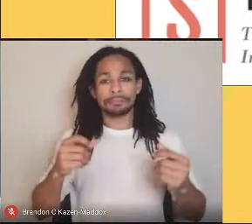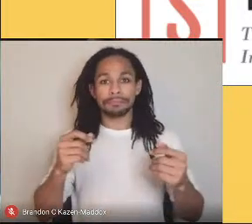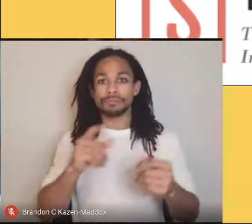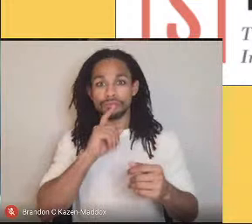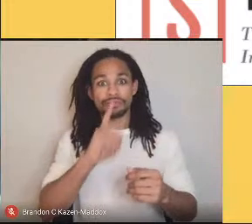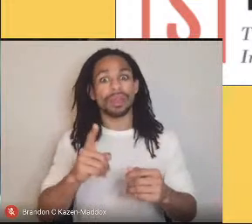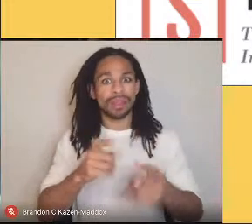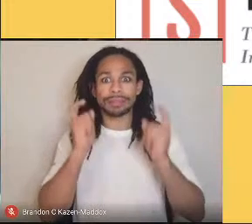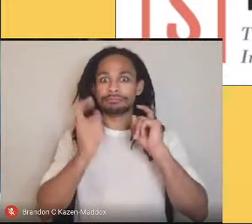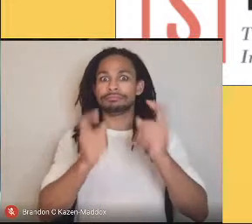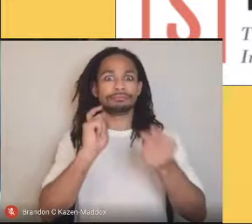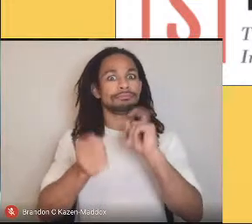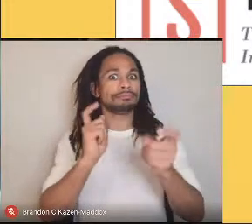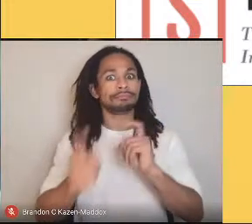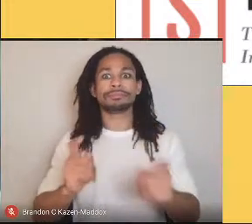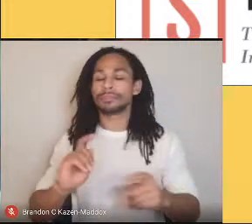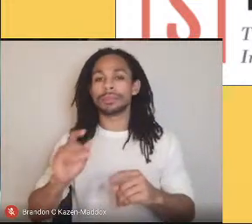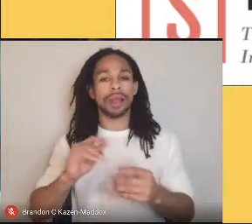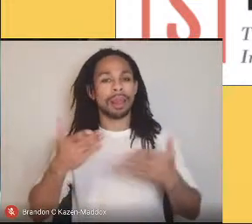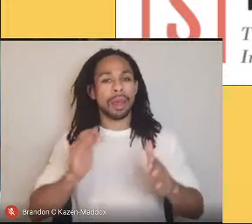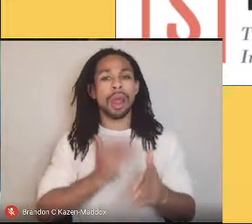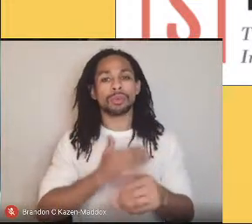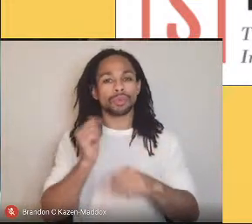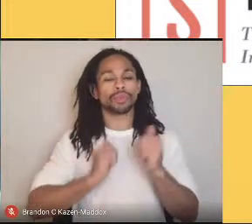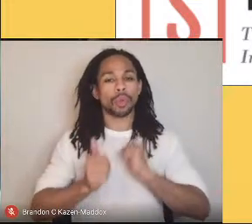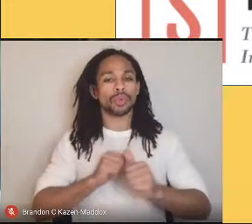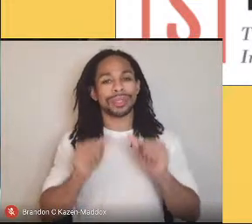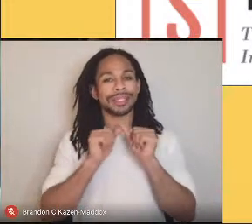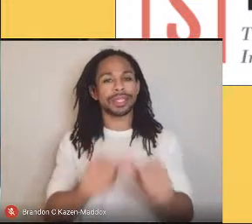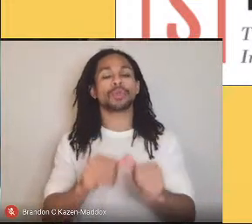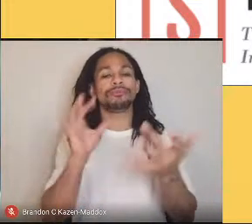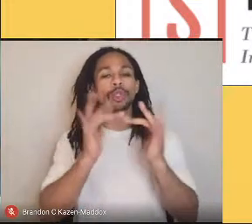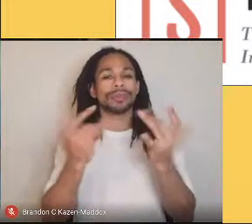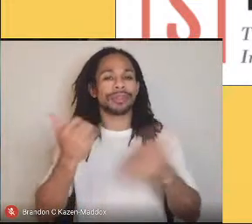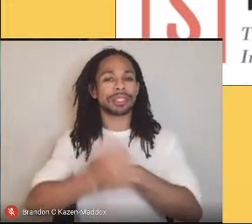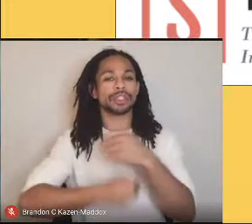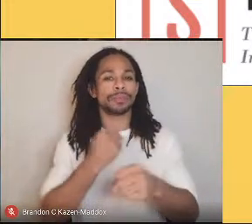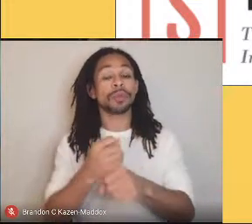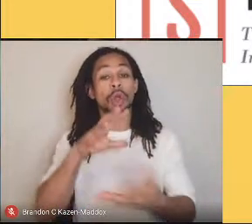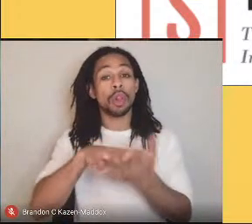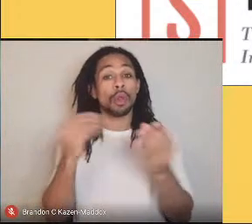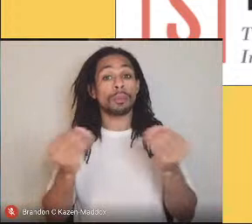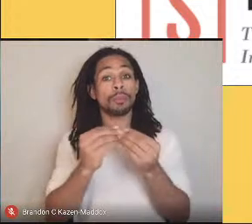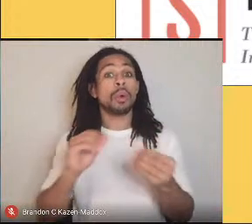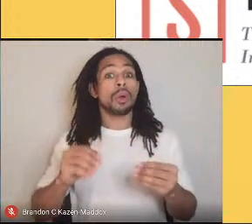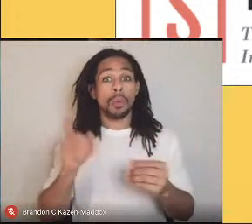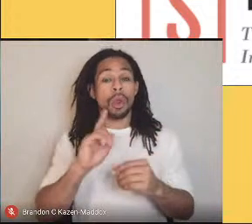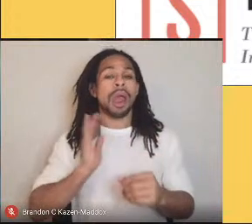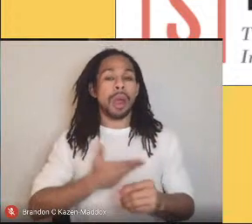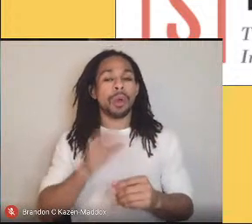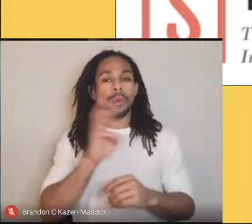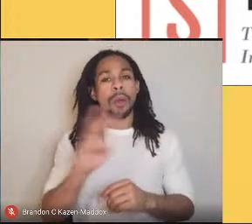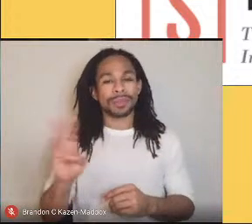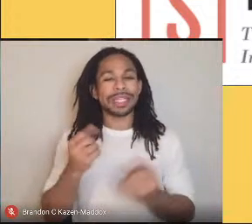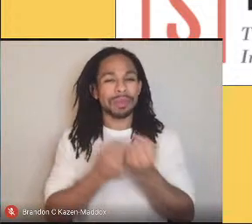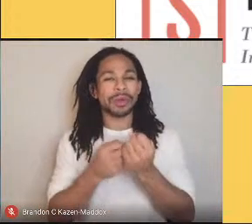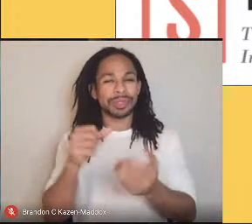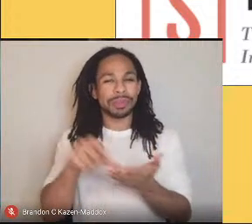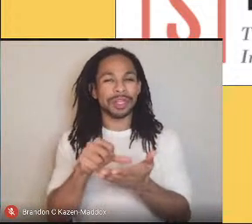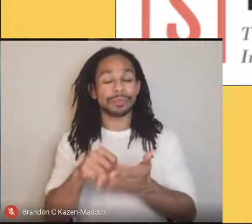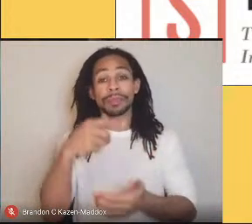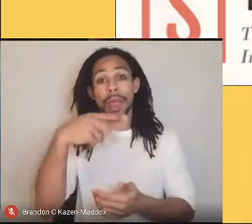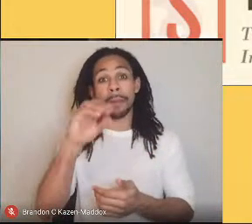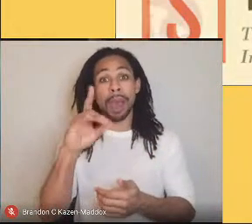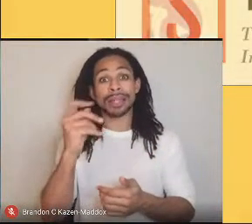our show to continue virtually this year. Learn more on our website sponsor page. PodTales 2020 is completely